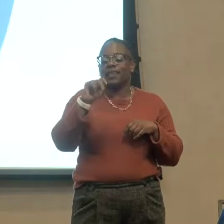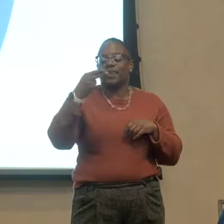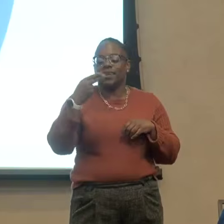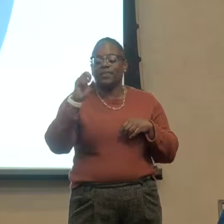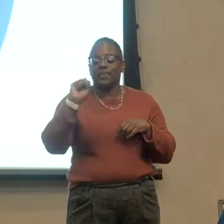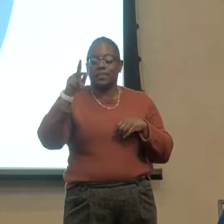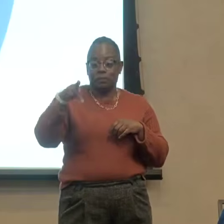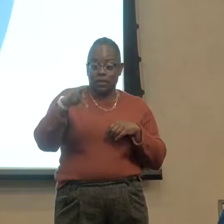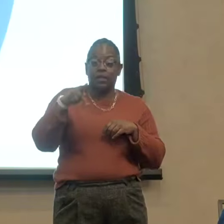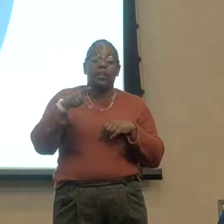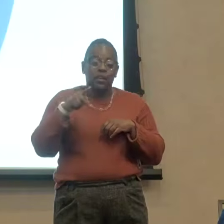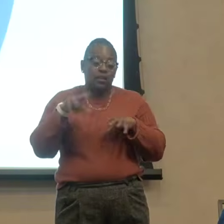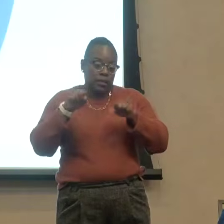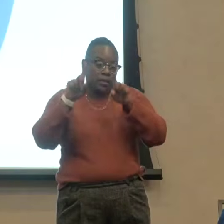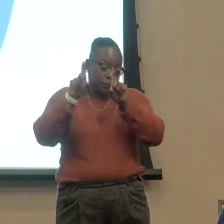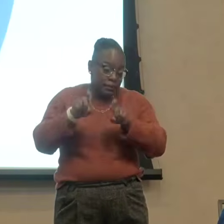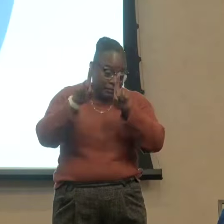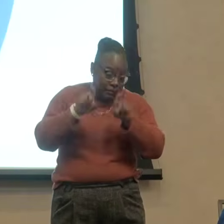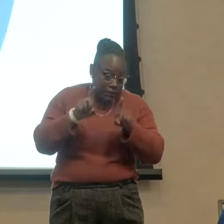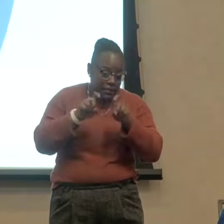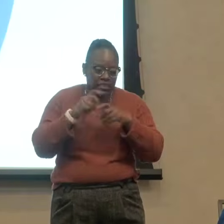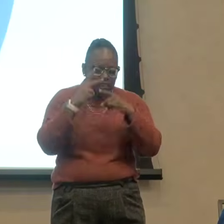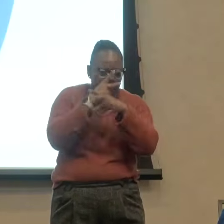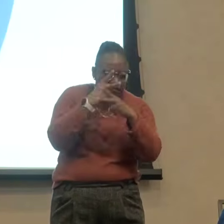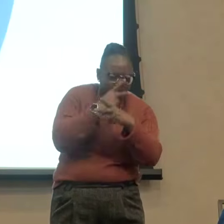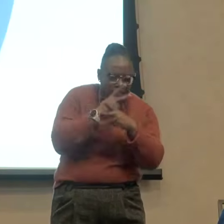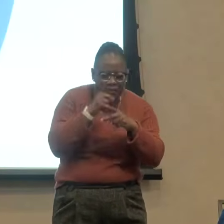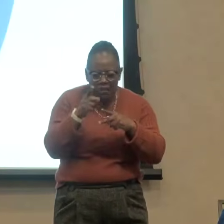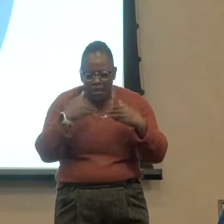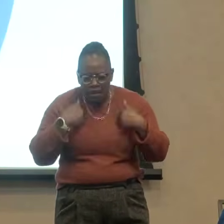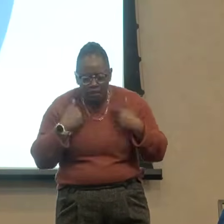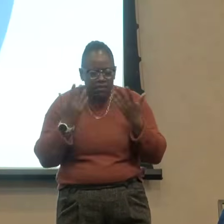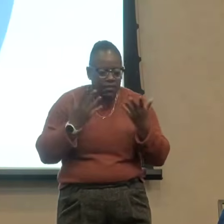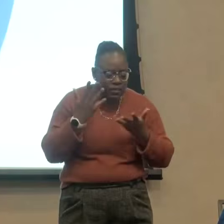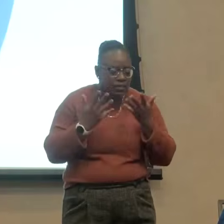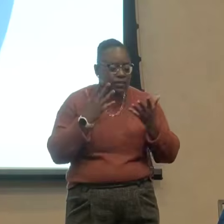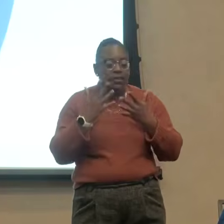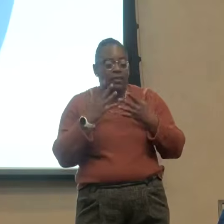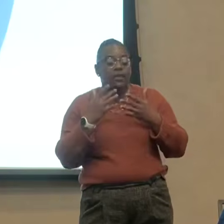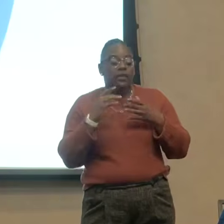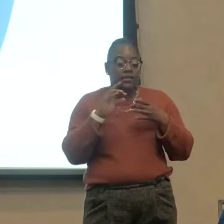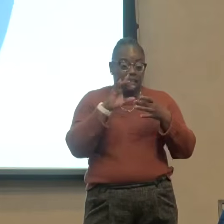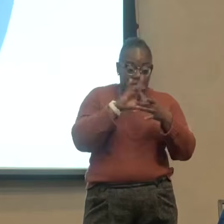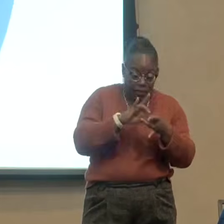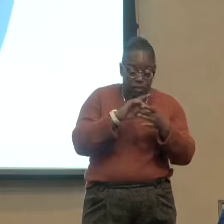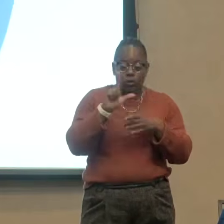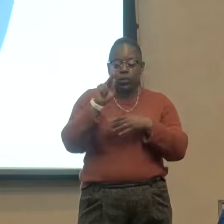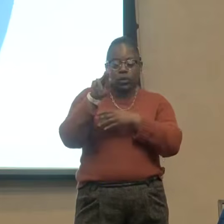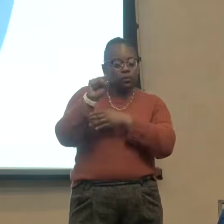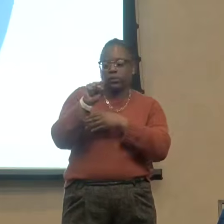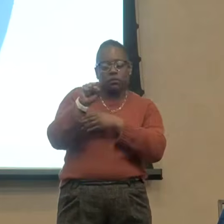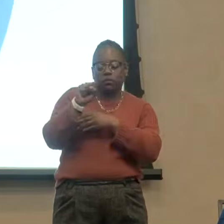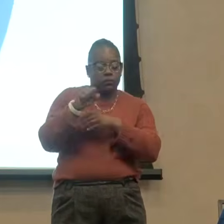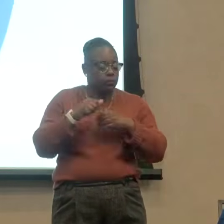anti-HSP70 that can be done to try to sort it out, but it's not associated with lupus.